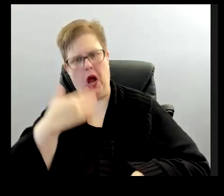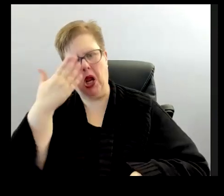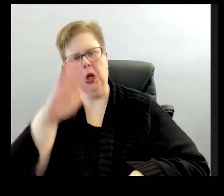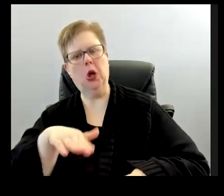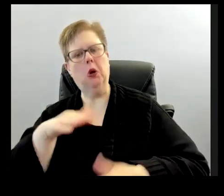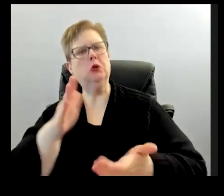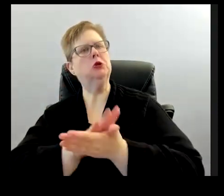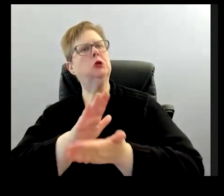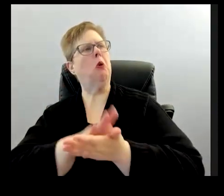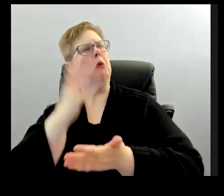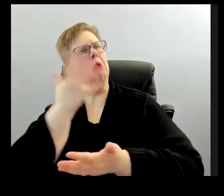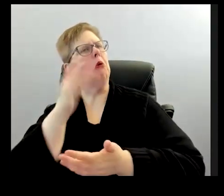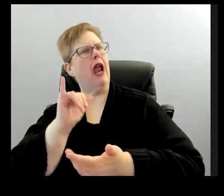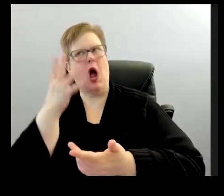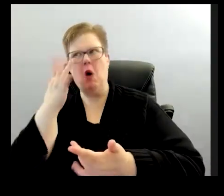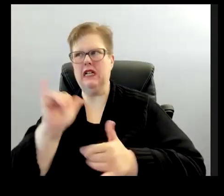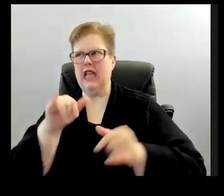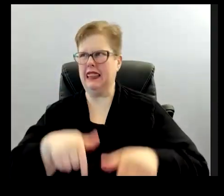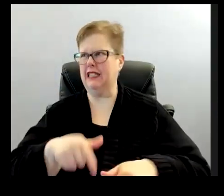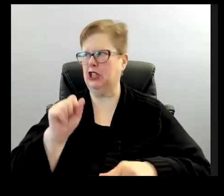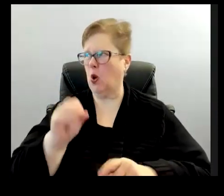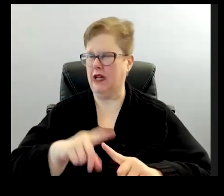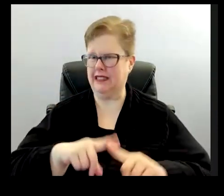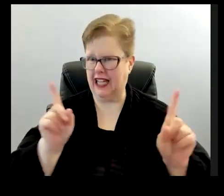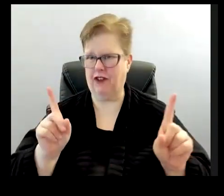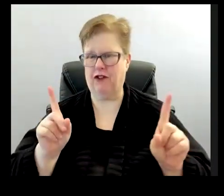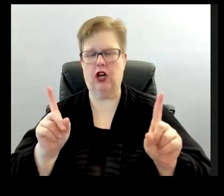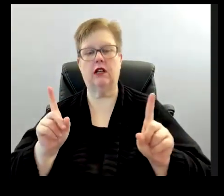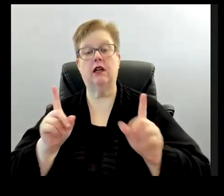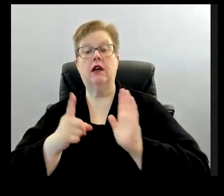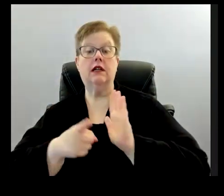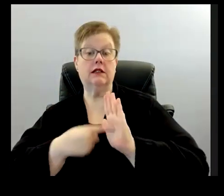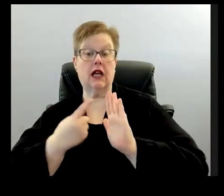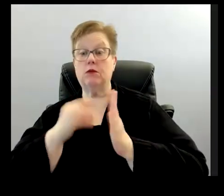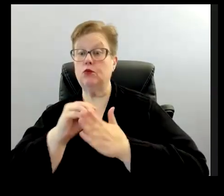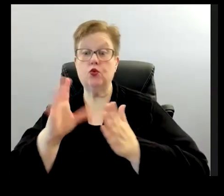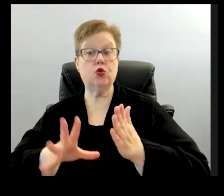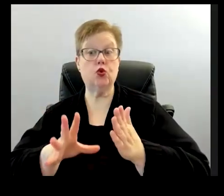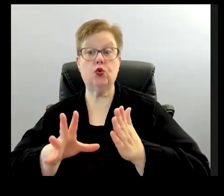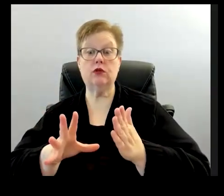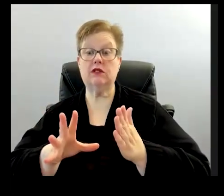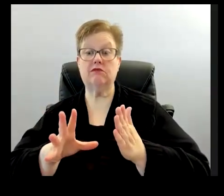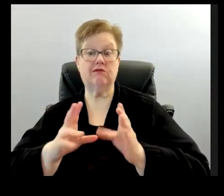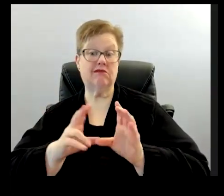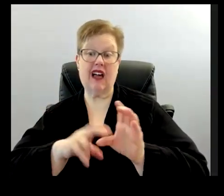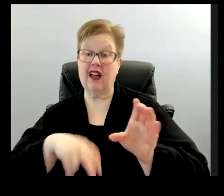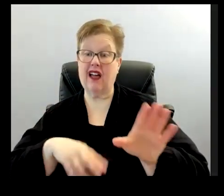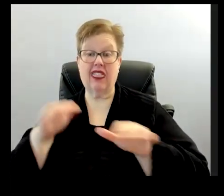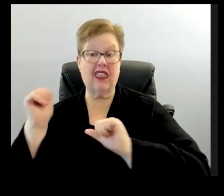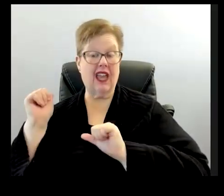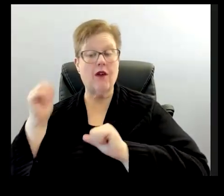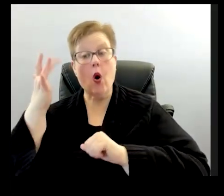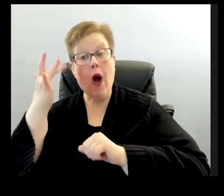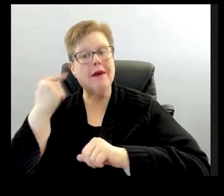like. Why is it like this? This is so different. And sometimes students then leave. Why?